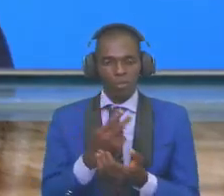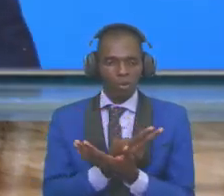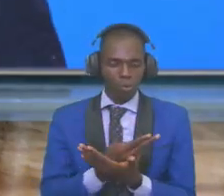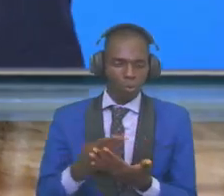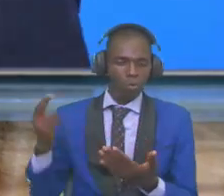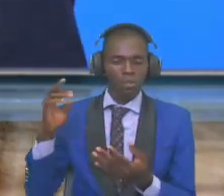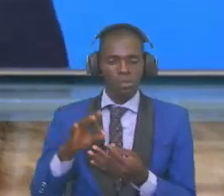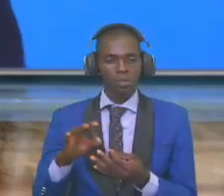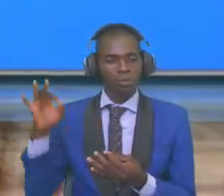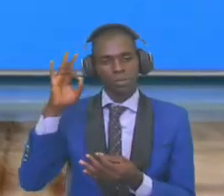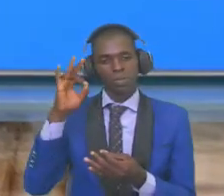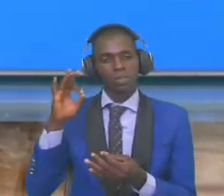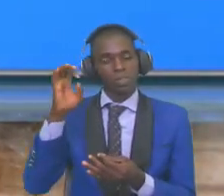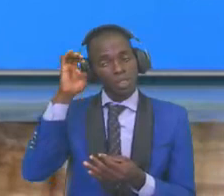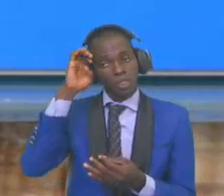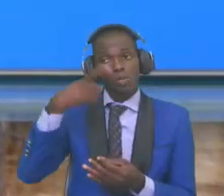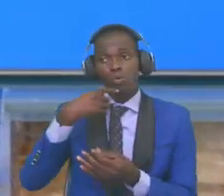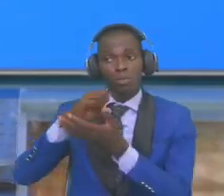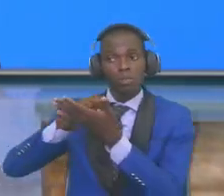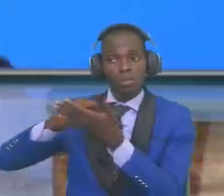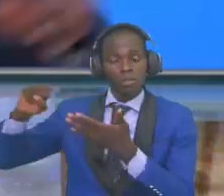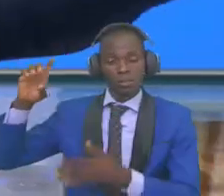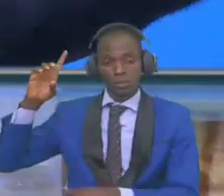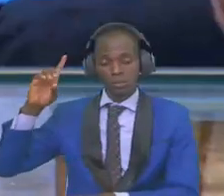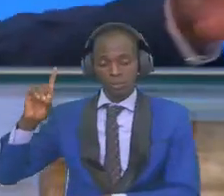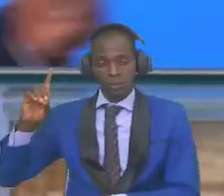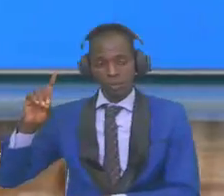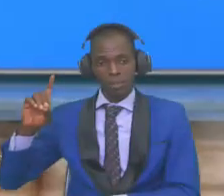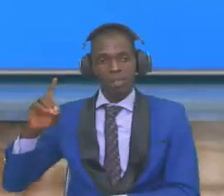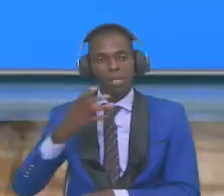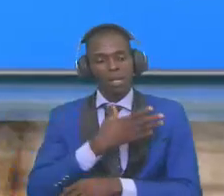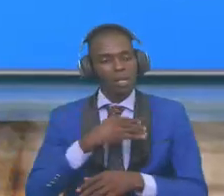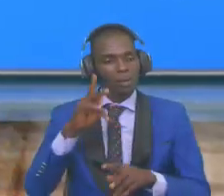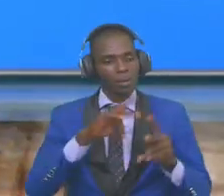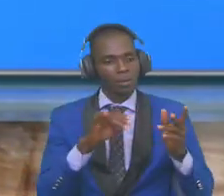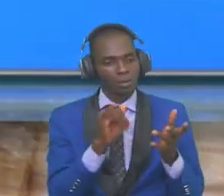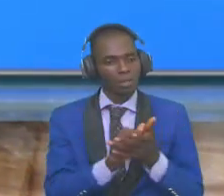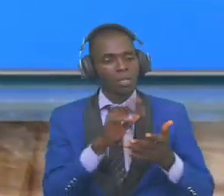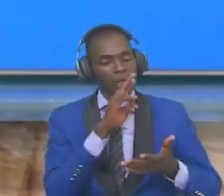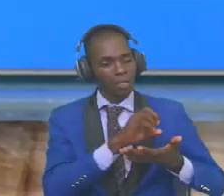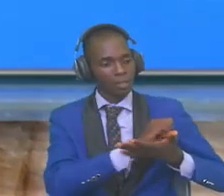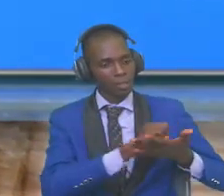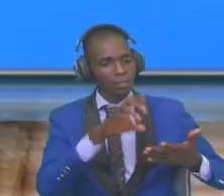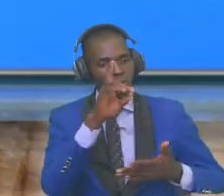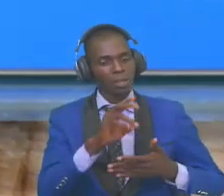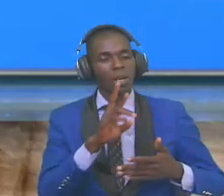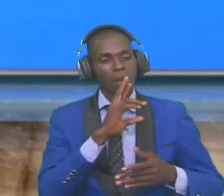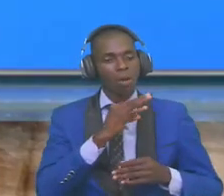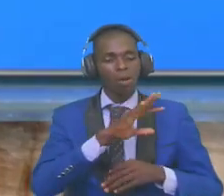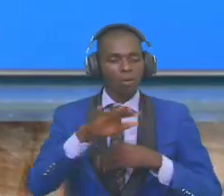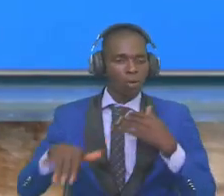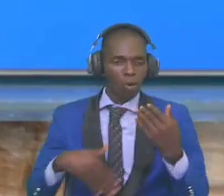Ghost. He who sanctifies and they who are sanctified are all